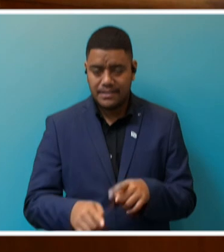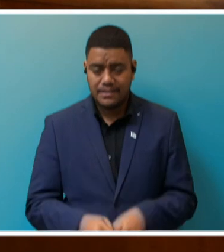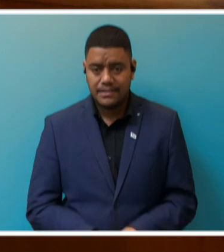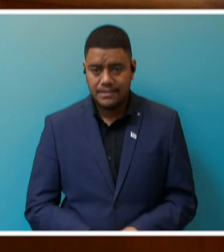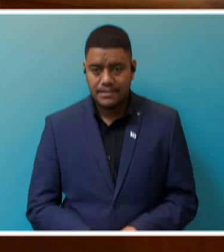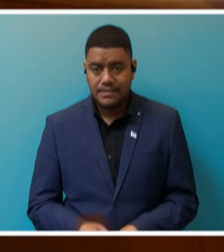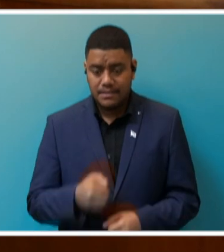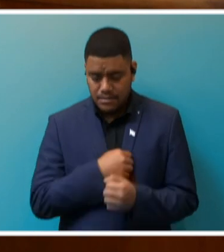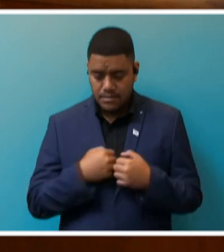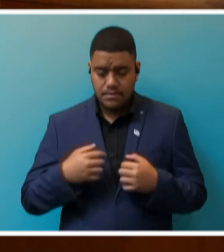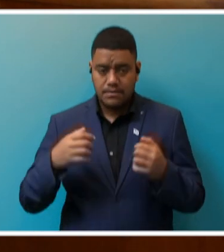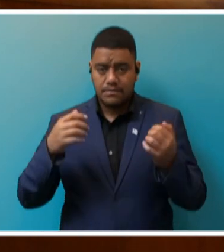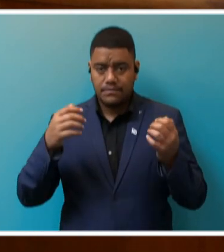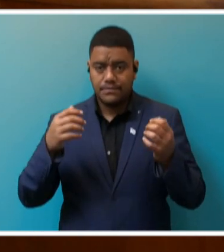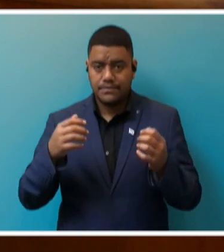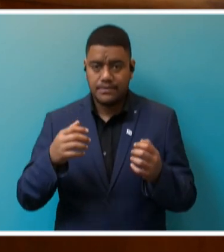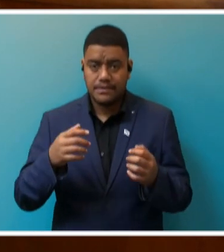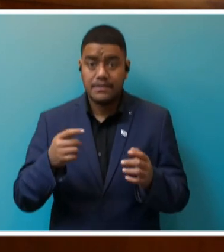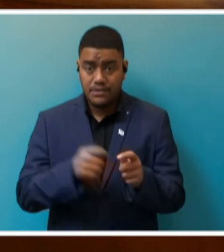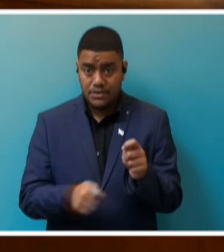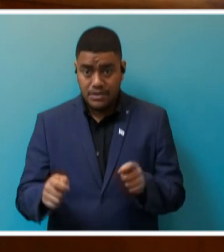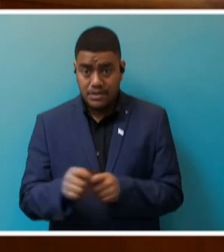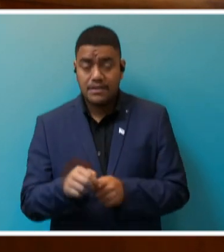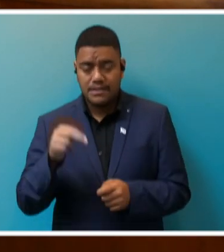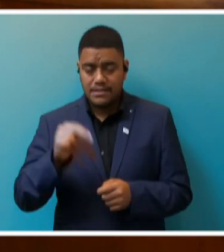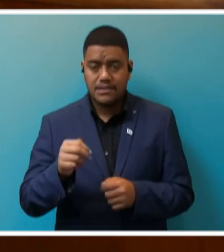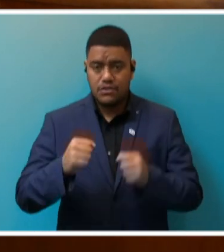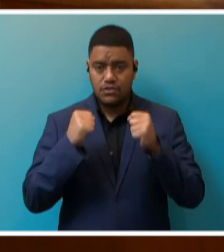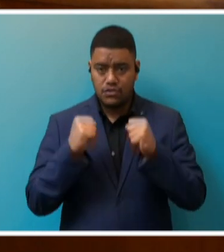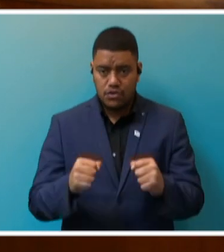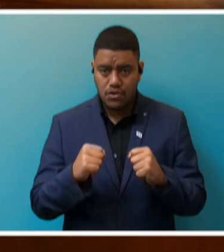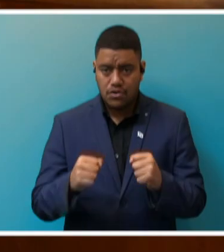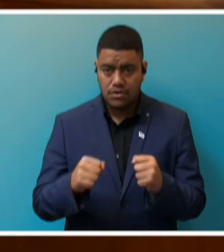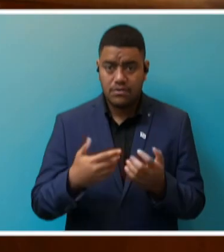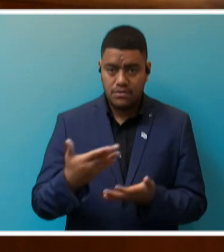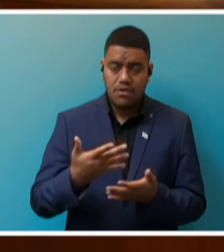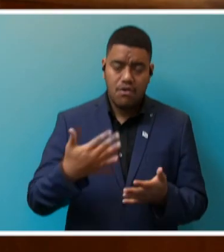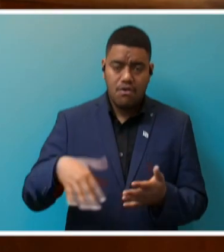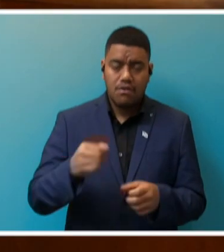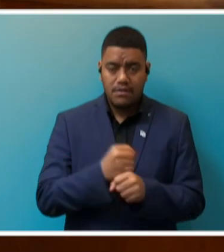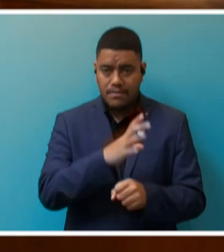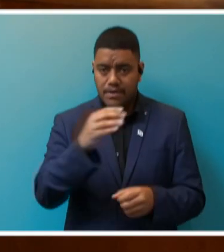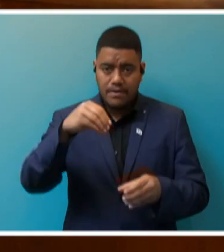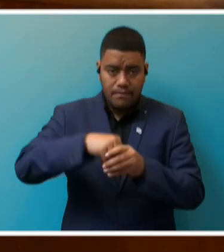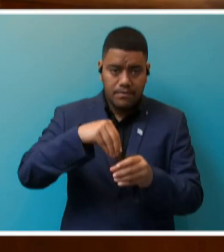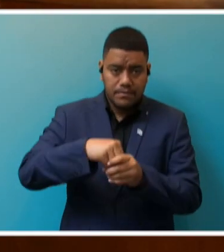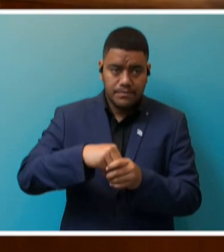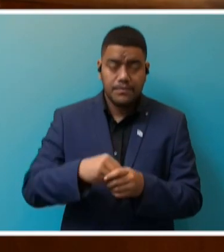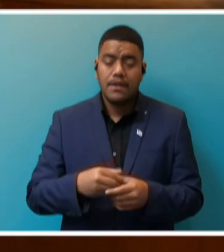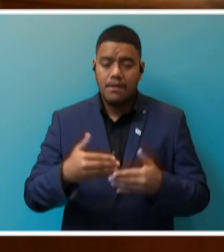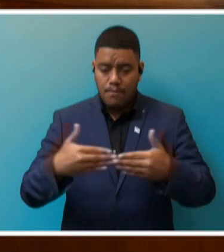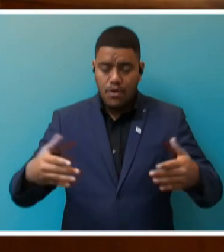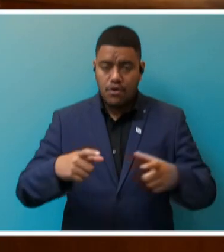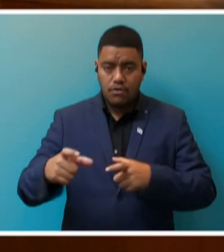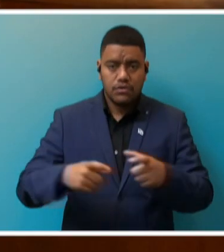Beyond customs, trade facilitation requires strong coordination among all agencies involved in border control,